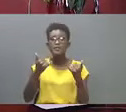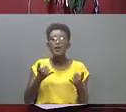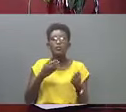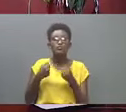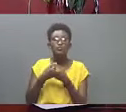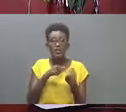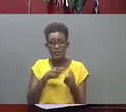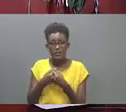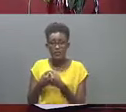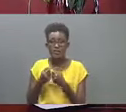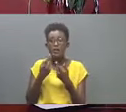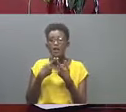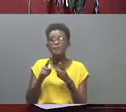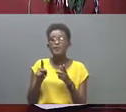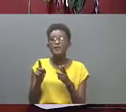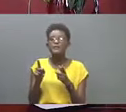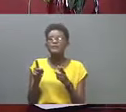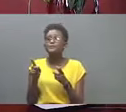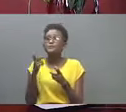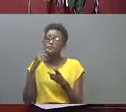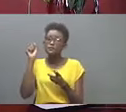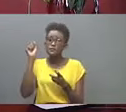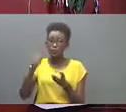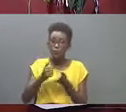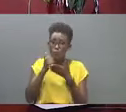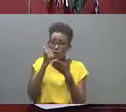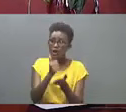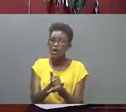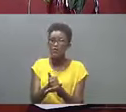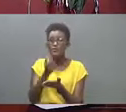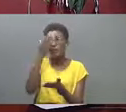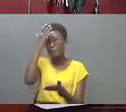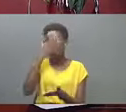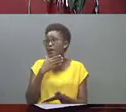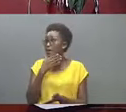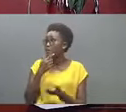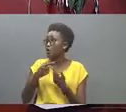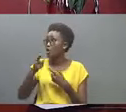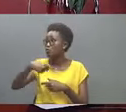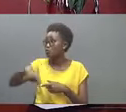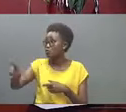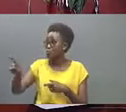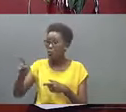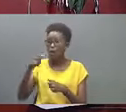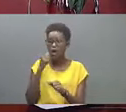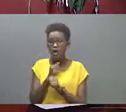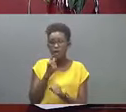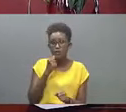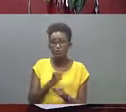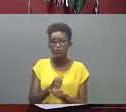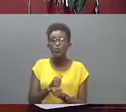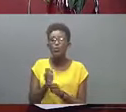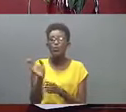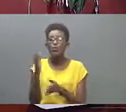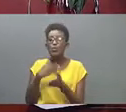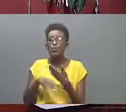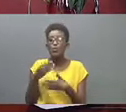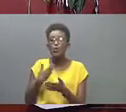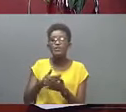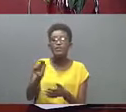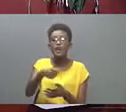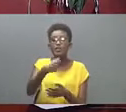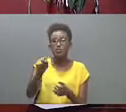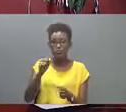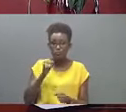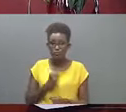someone. May it inspire someone to go out and do what they have not been able to do. For